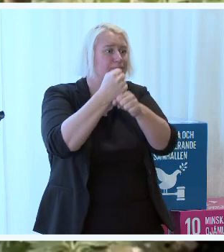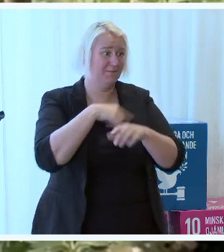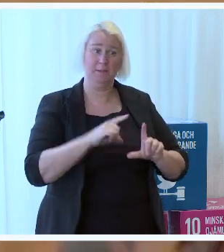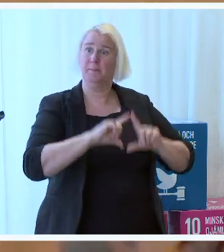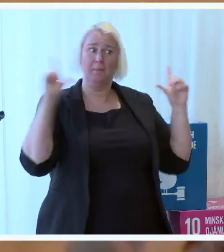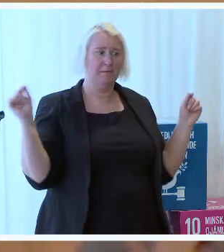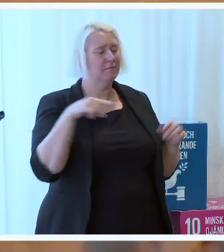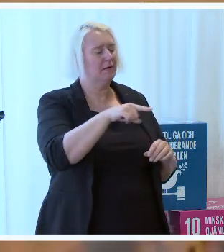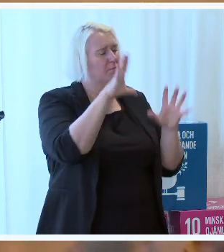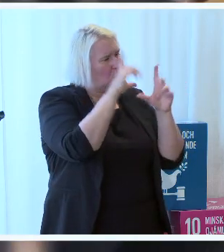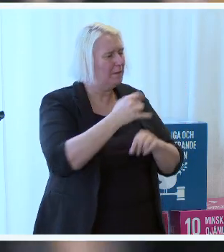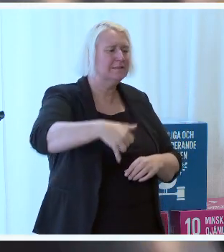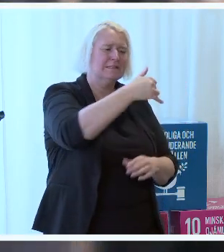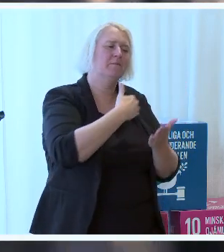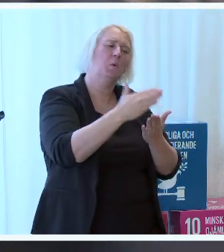still support themselves.